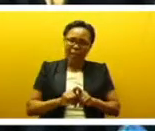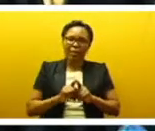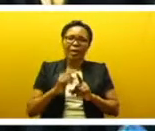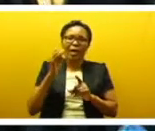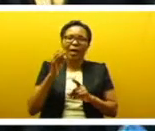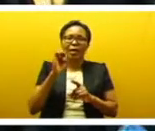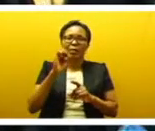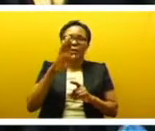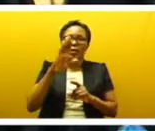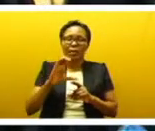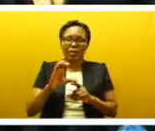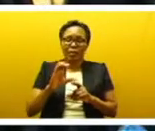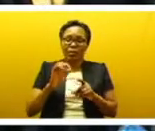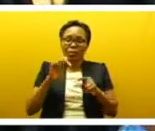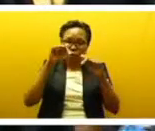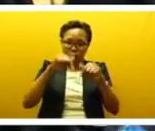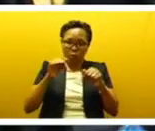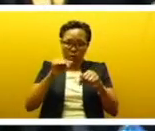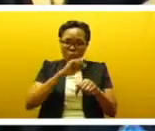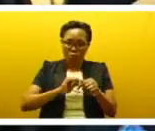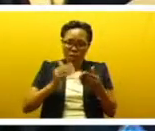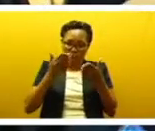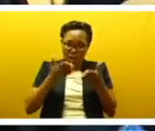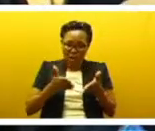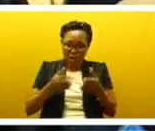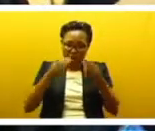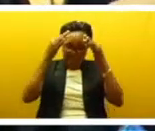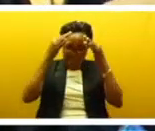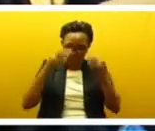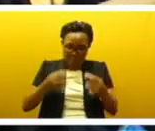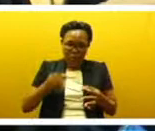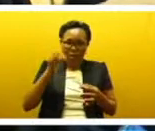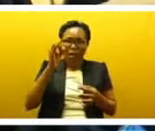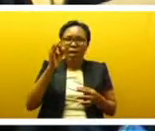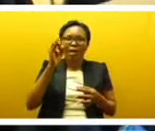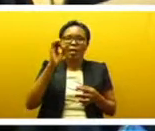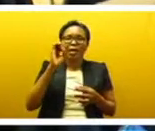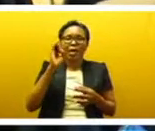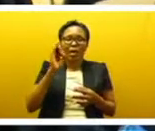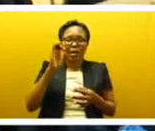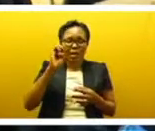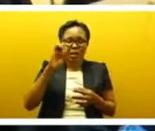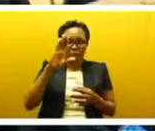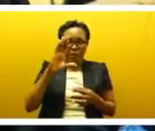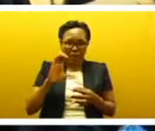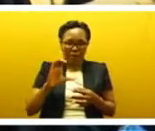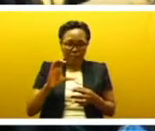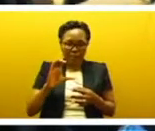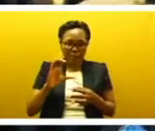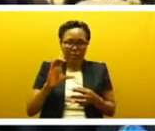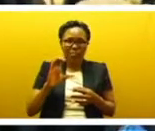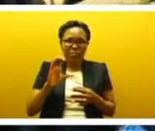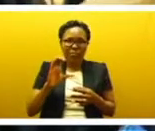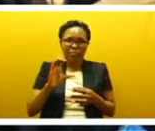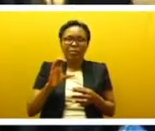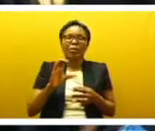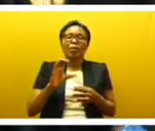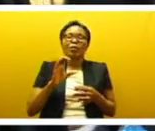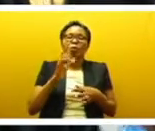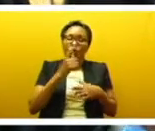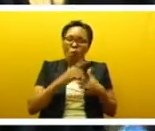we are here today, the decision of the Iebc is that the match that was being played